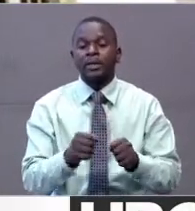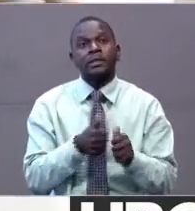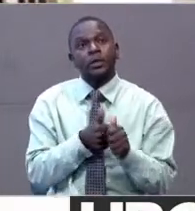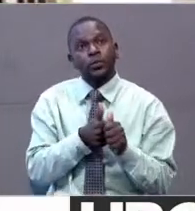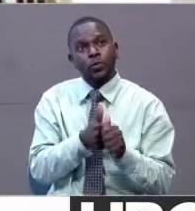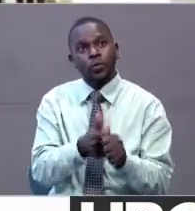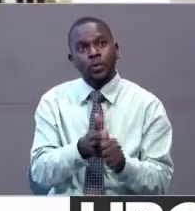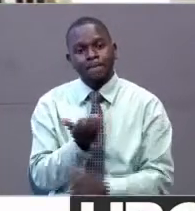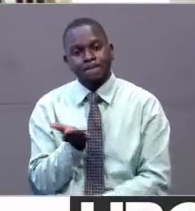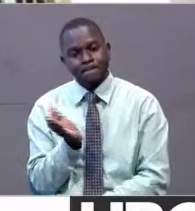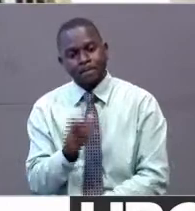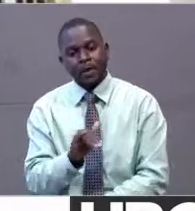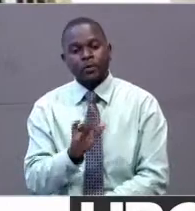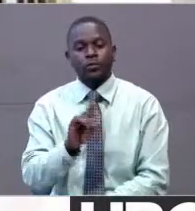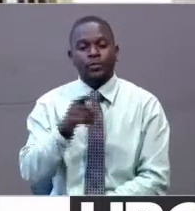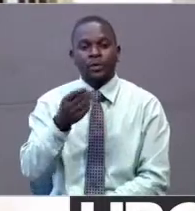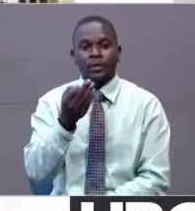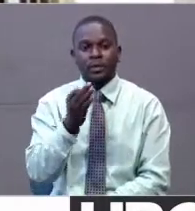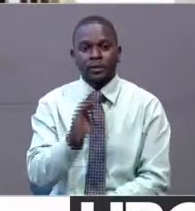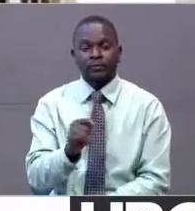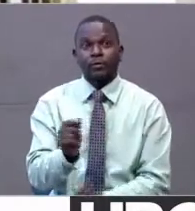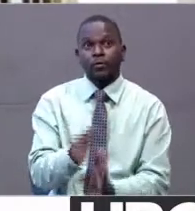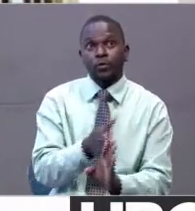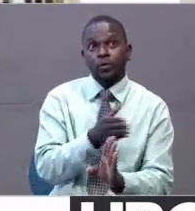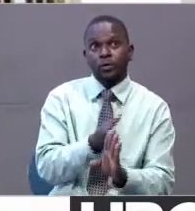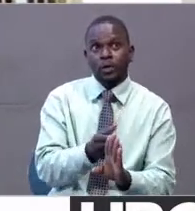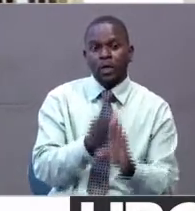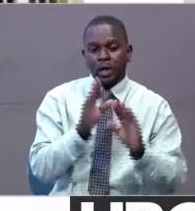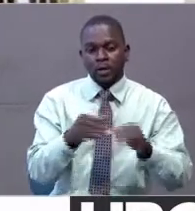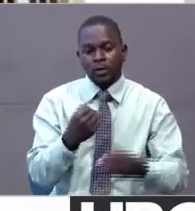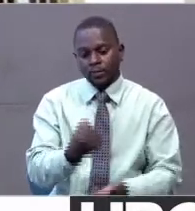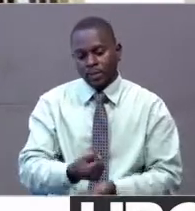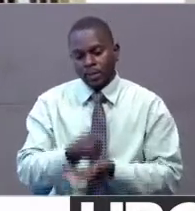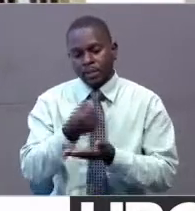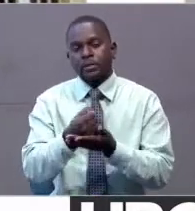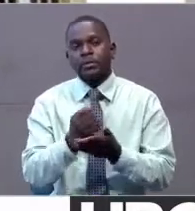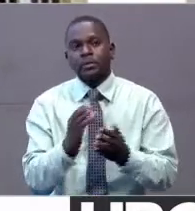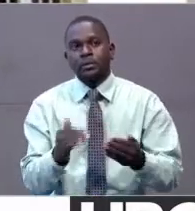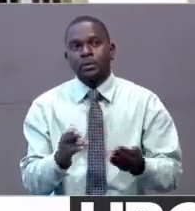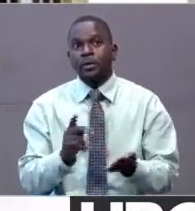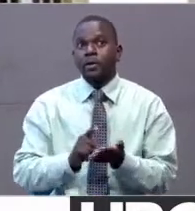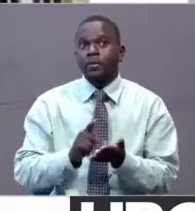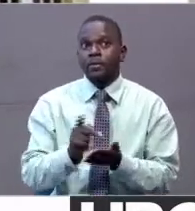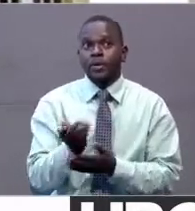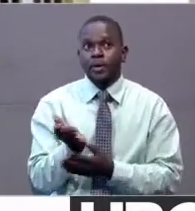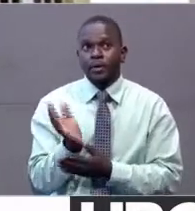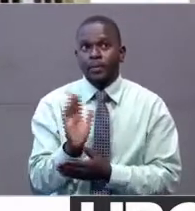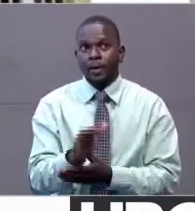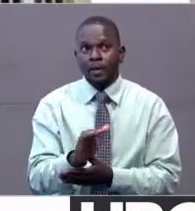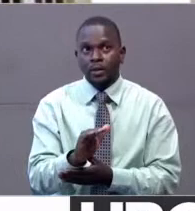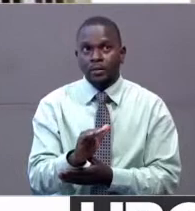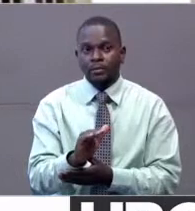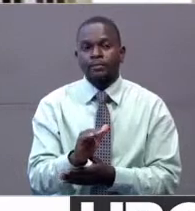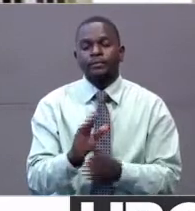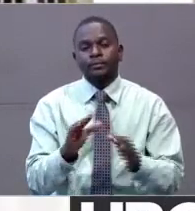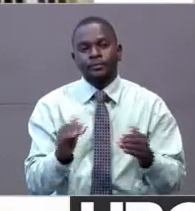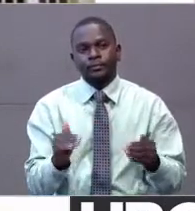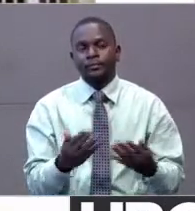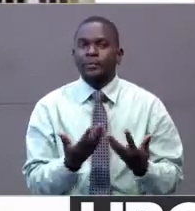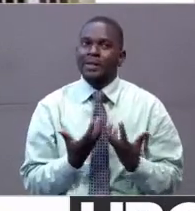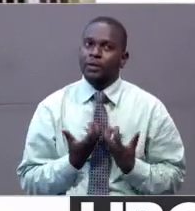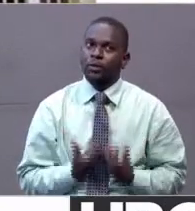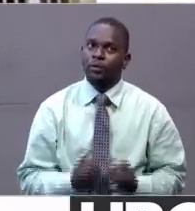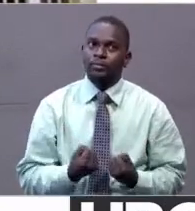They have to come back to UPDF and we shall guide them how they can be helped as far as compensation is concerned. It was a very